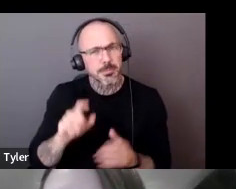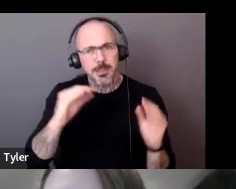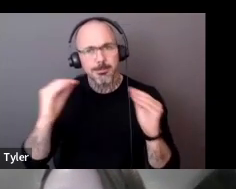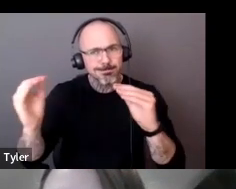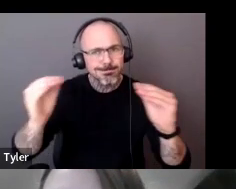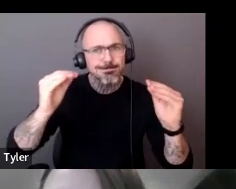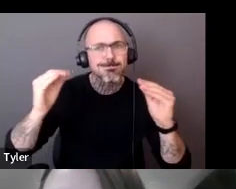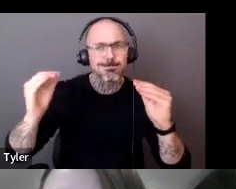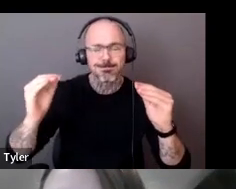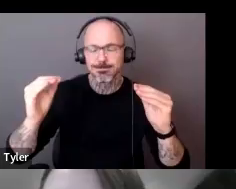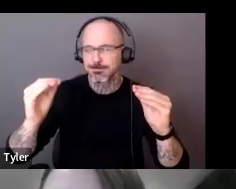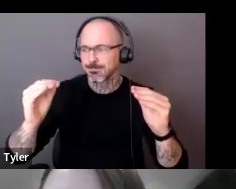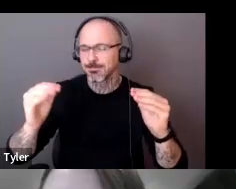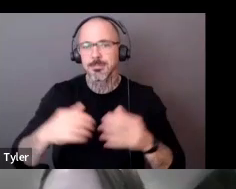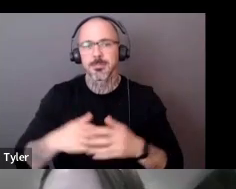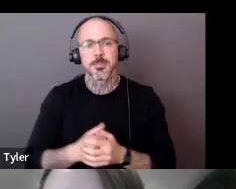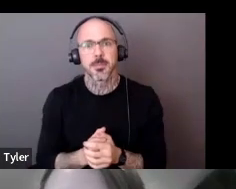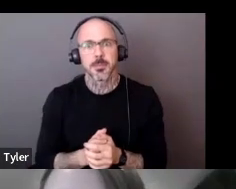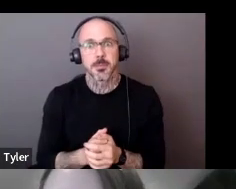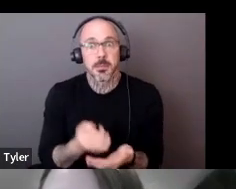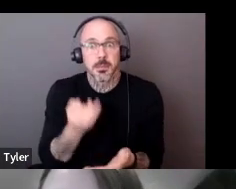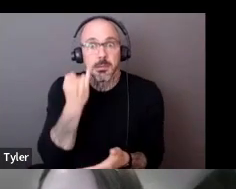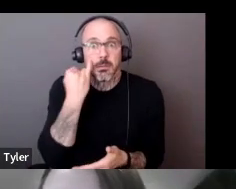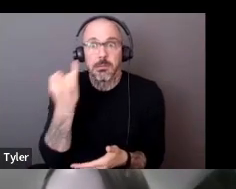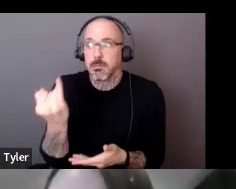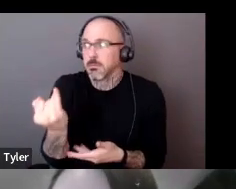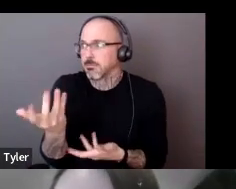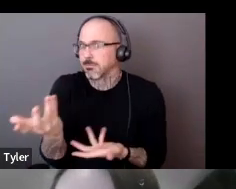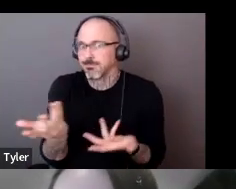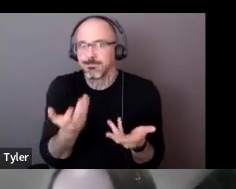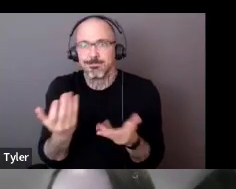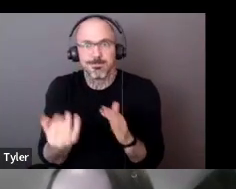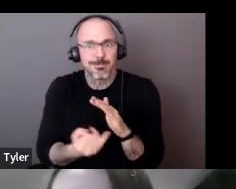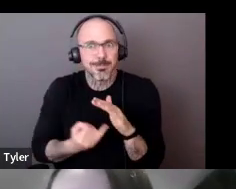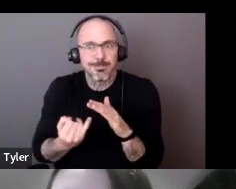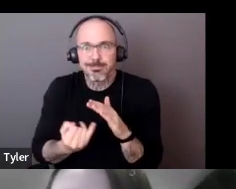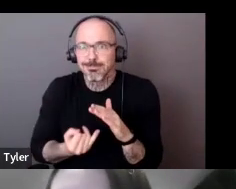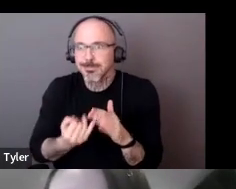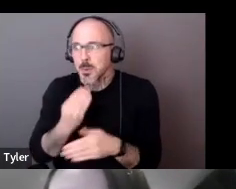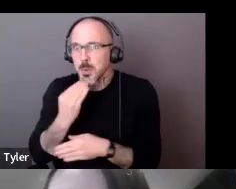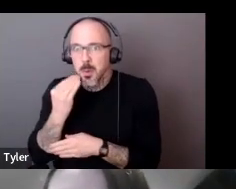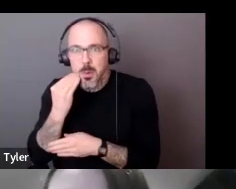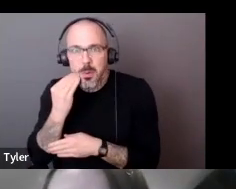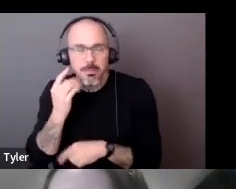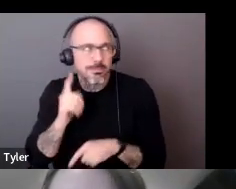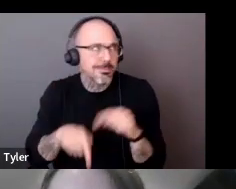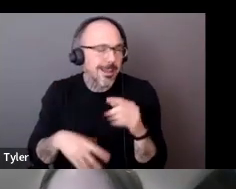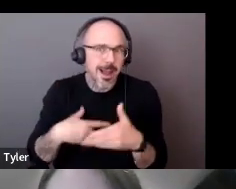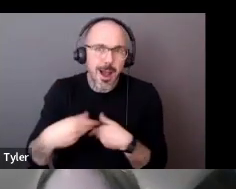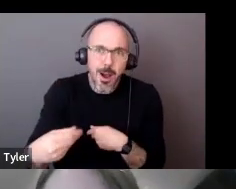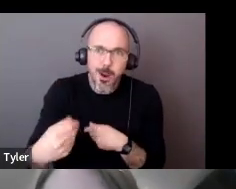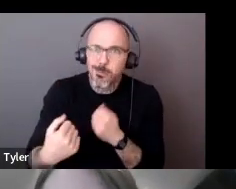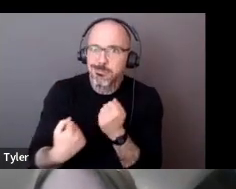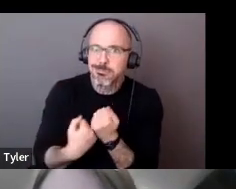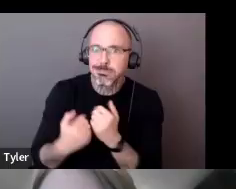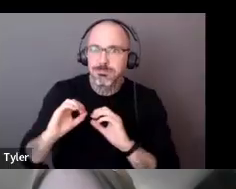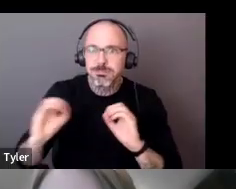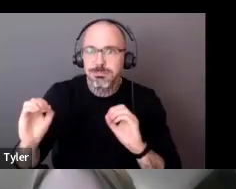to know what's out there, you need to get out there. So it's kind of like a